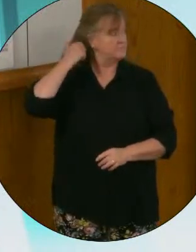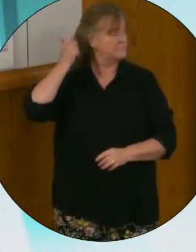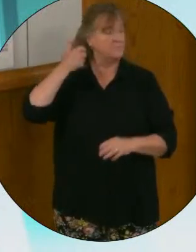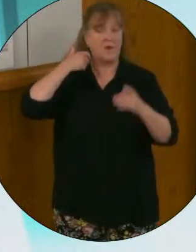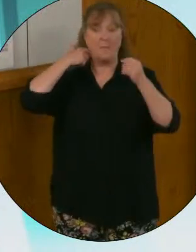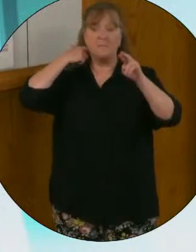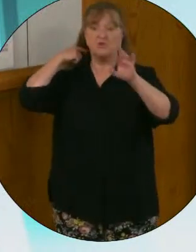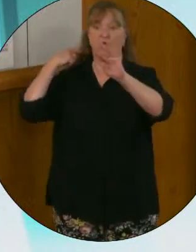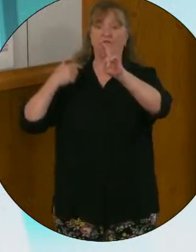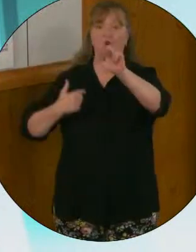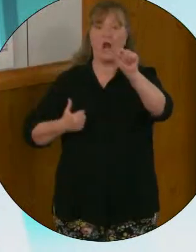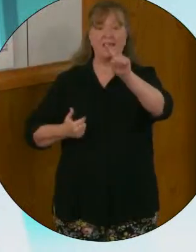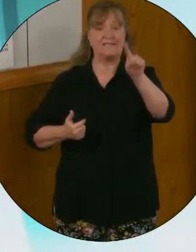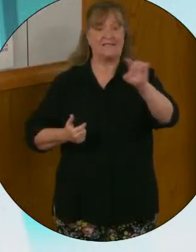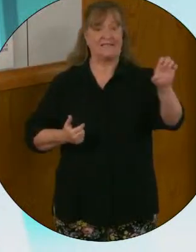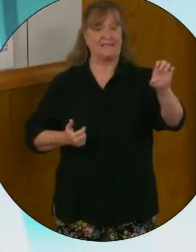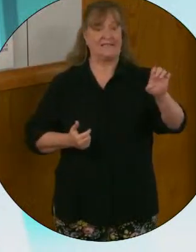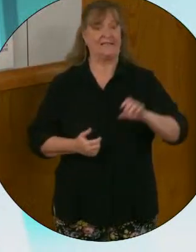Mr. Frazee?